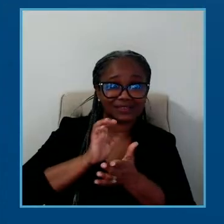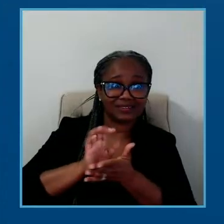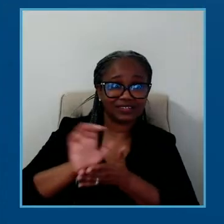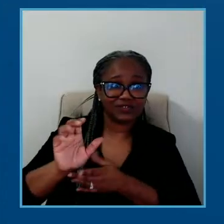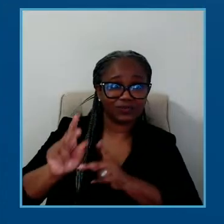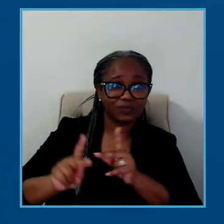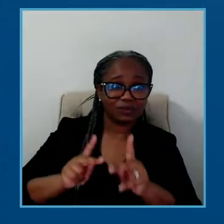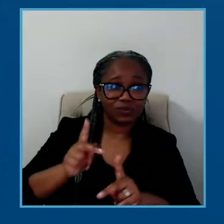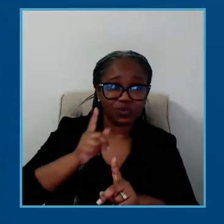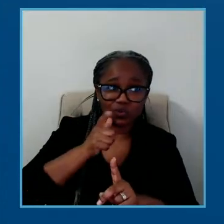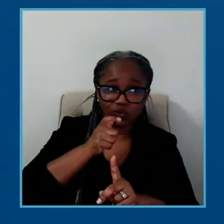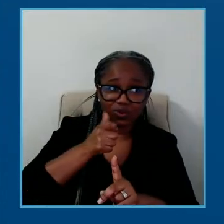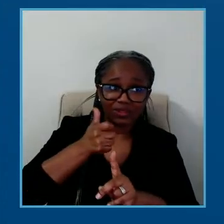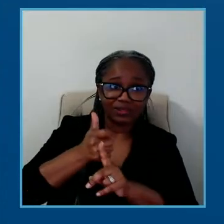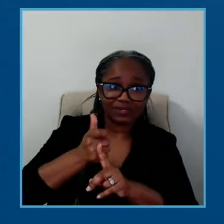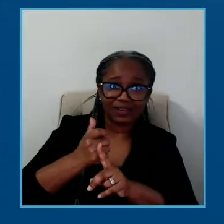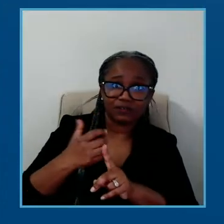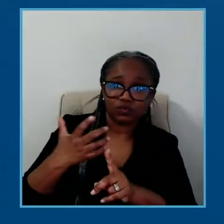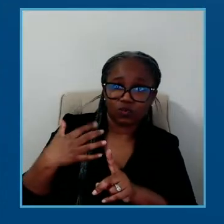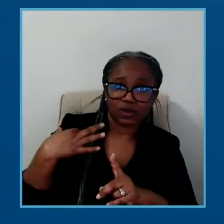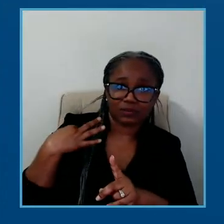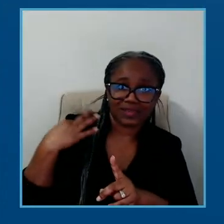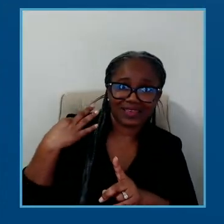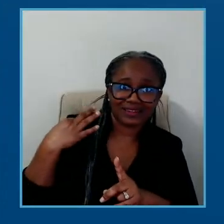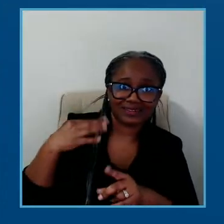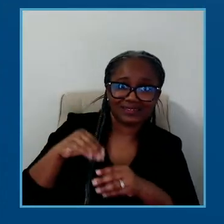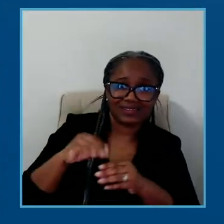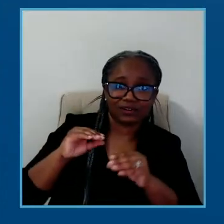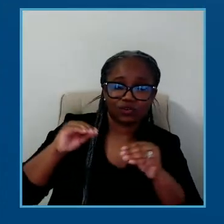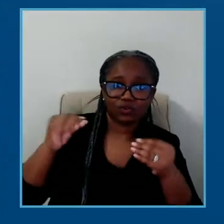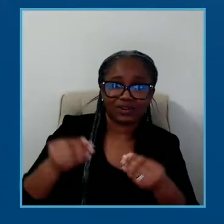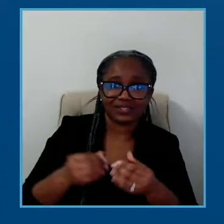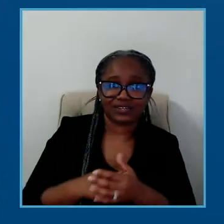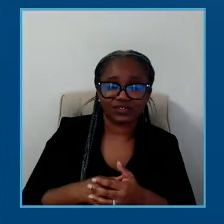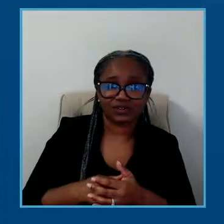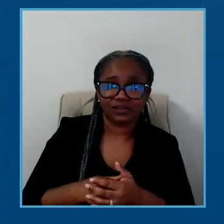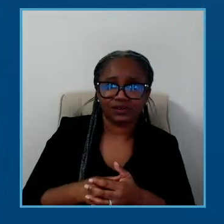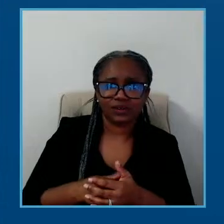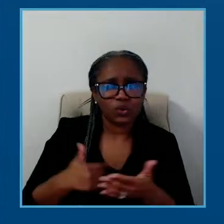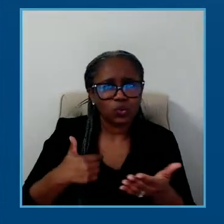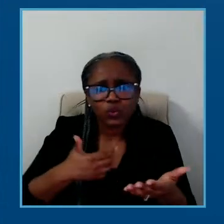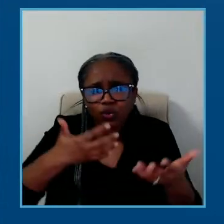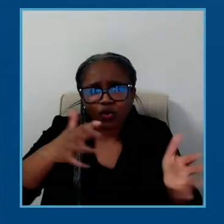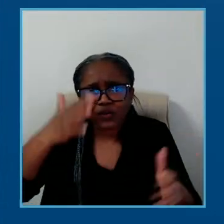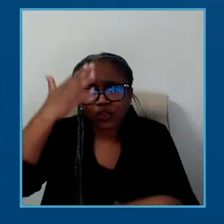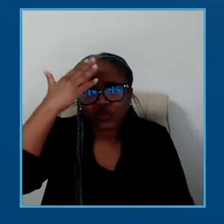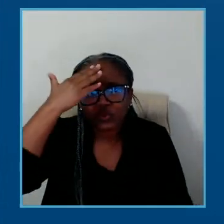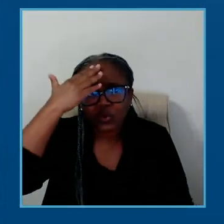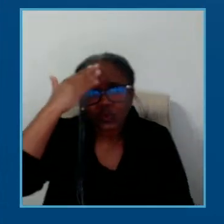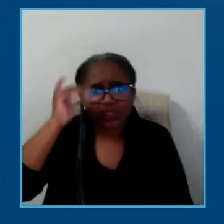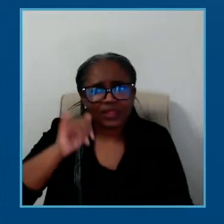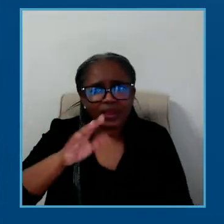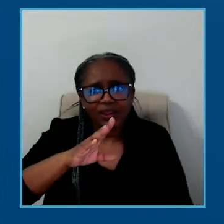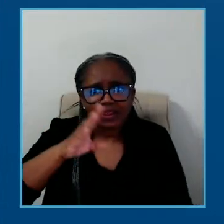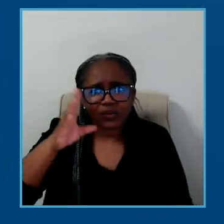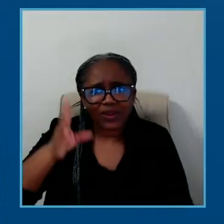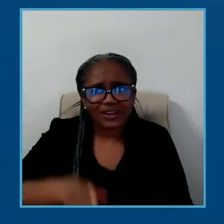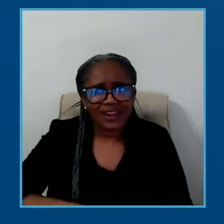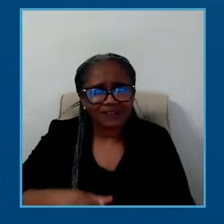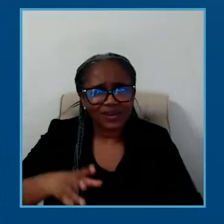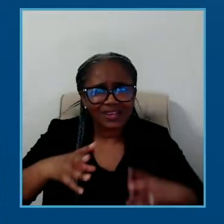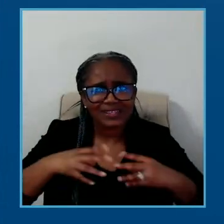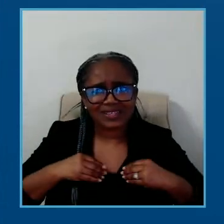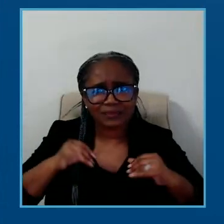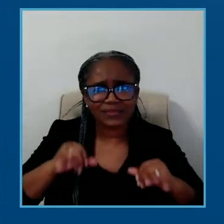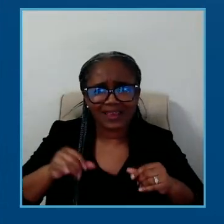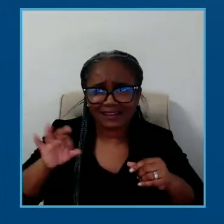good and well we would never stand for something similar if it happened at our local board of elections. It